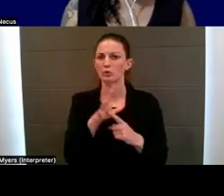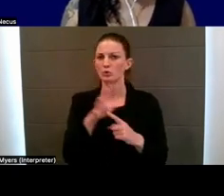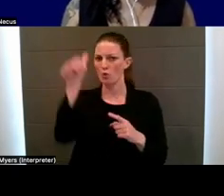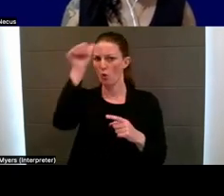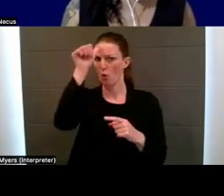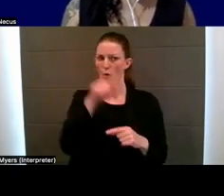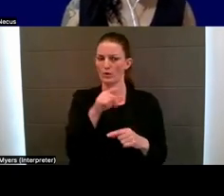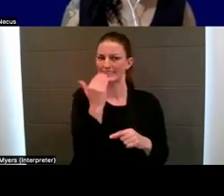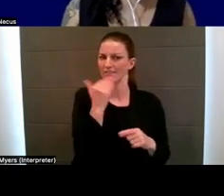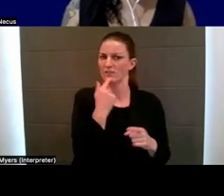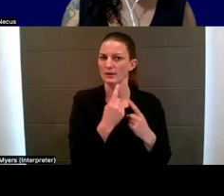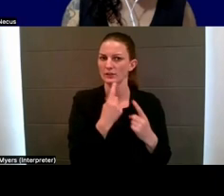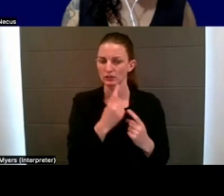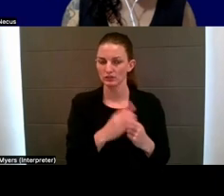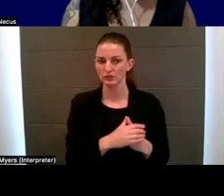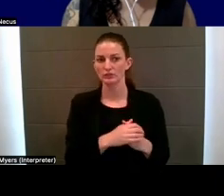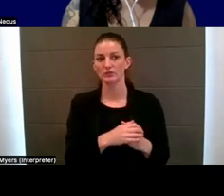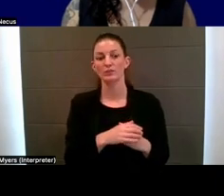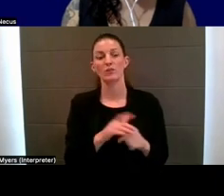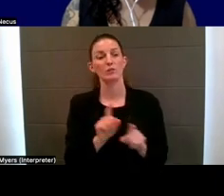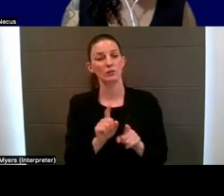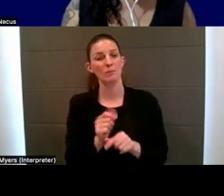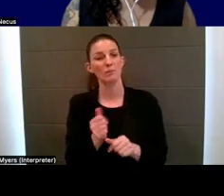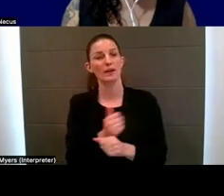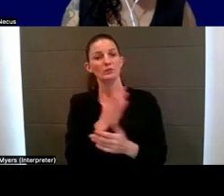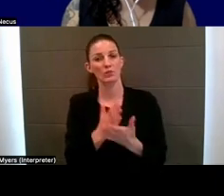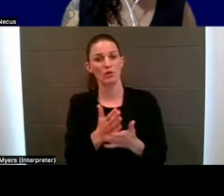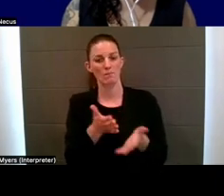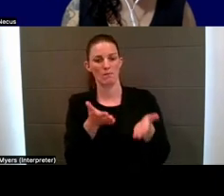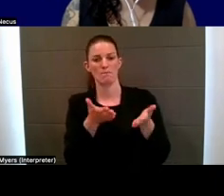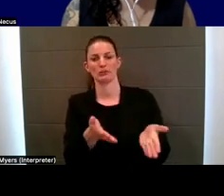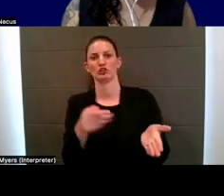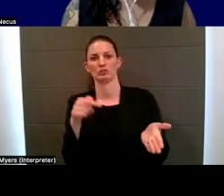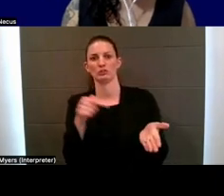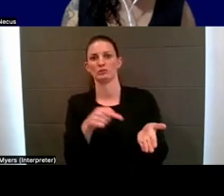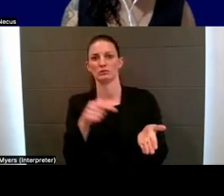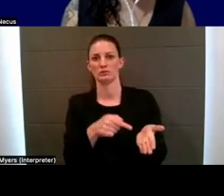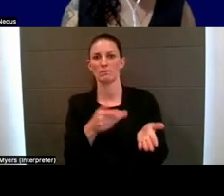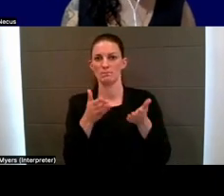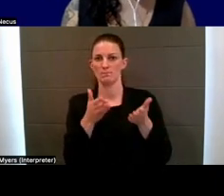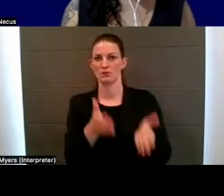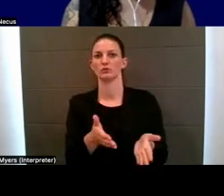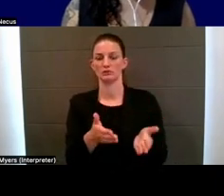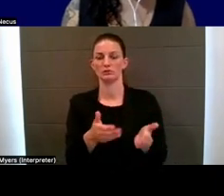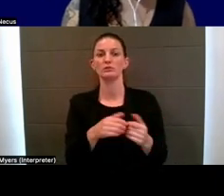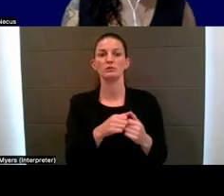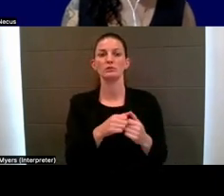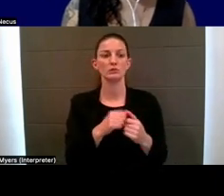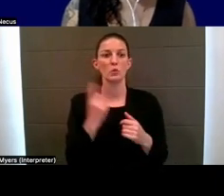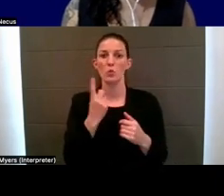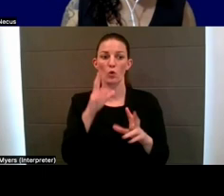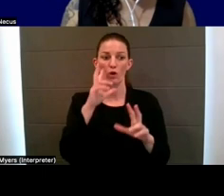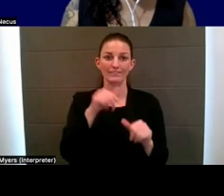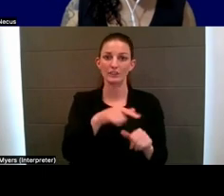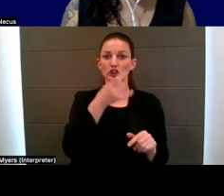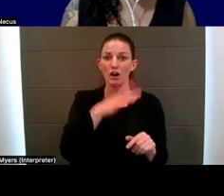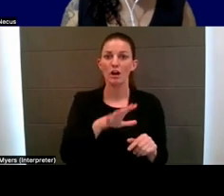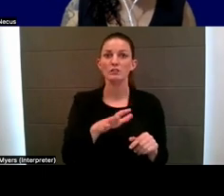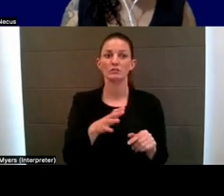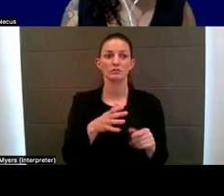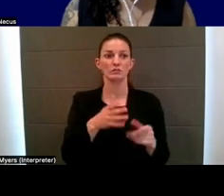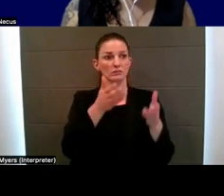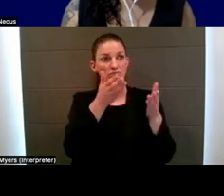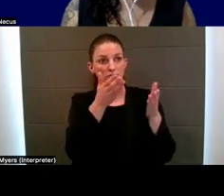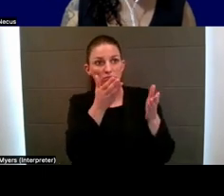need to be mindful of consent, so make sure you have permission from everyone involved in the family's care and the parents to